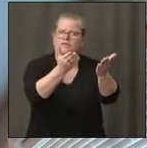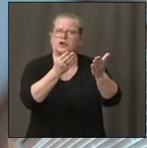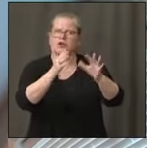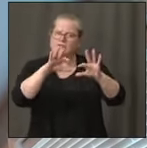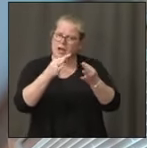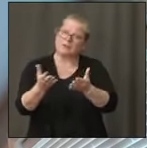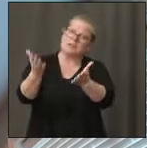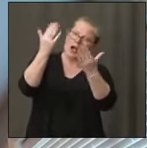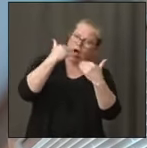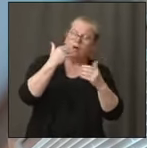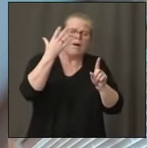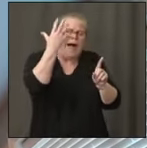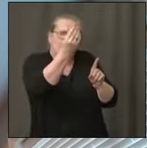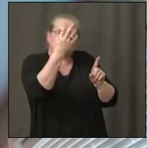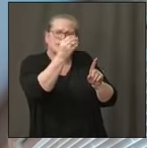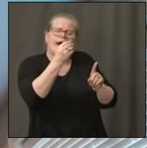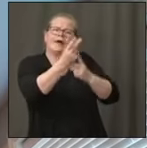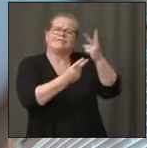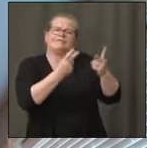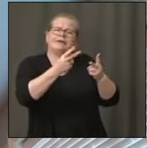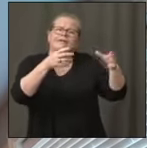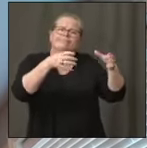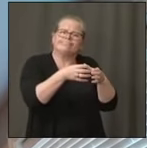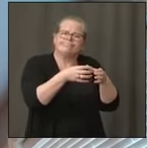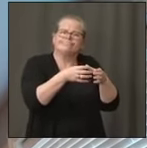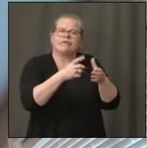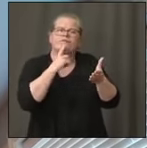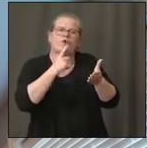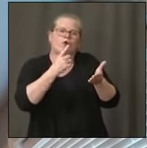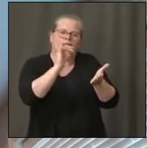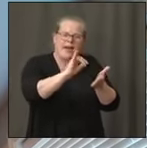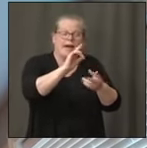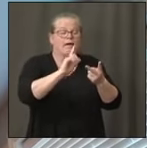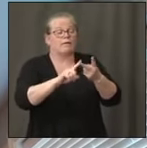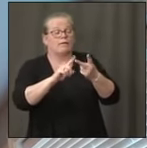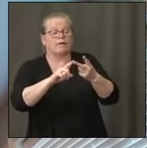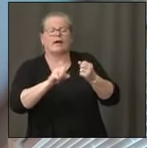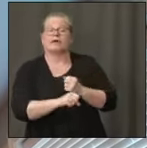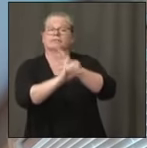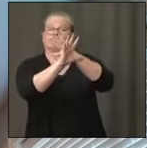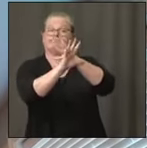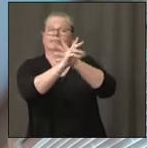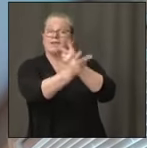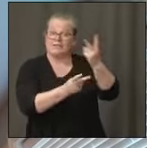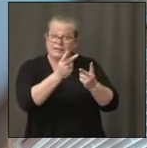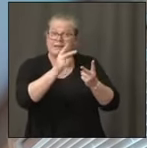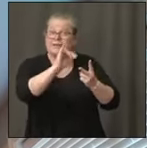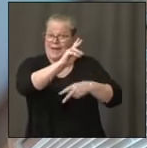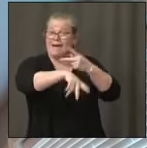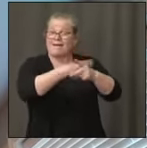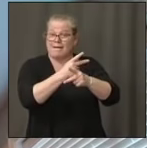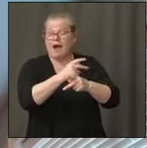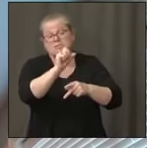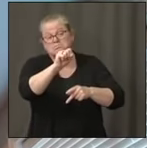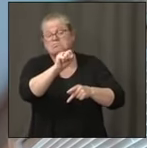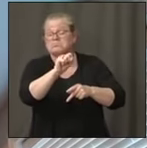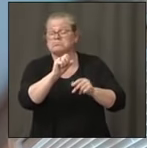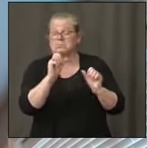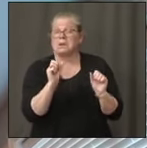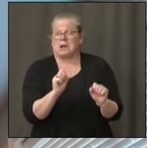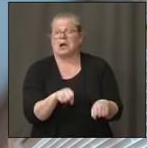the governor mentioned, the type of electronic visits. And CDC and CMS have issued some